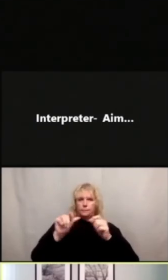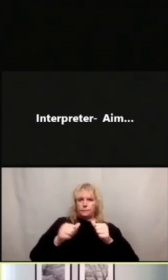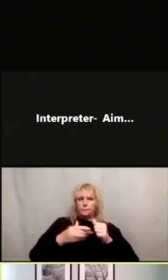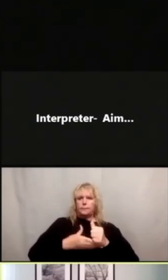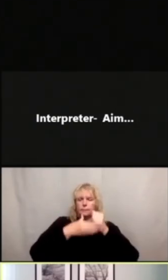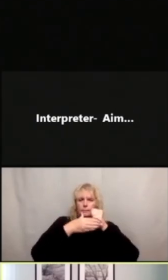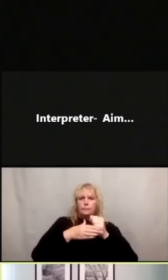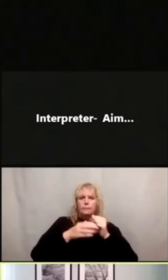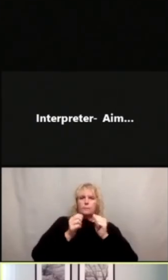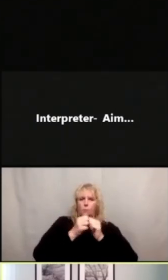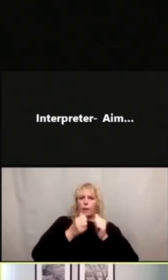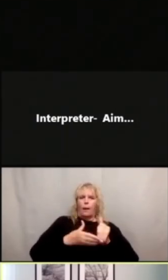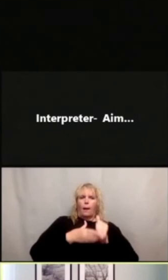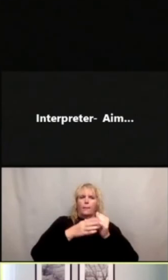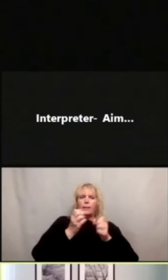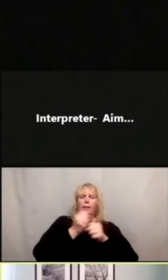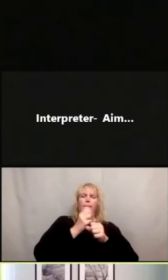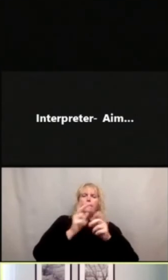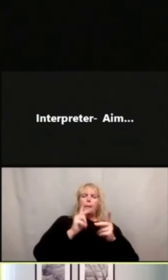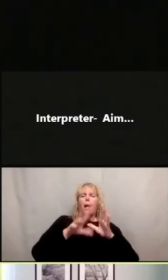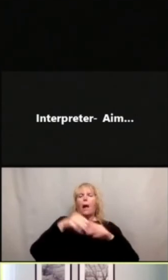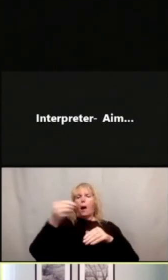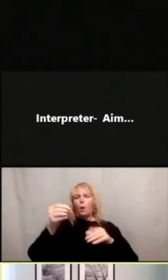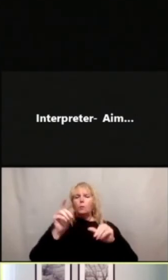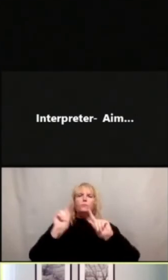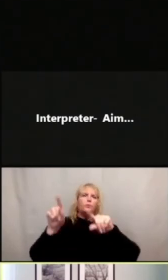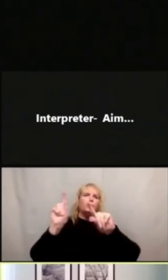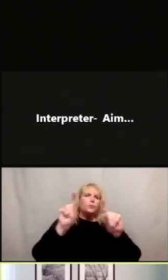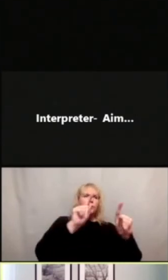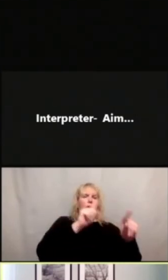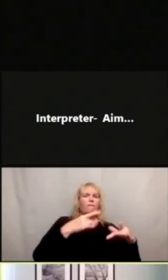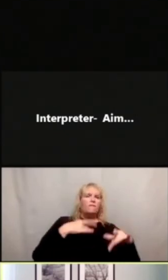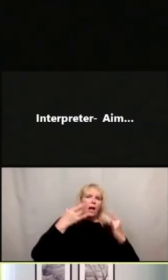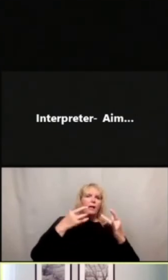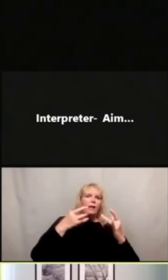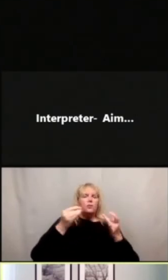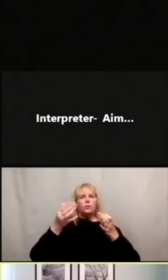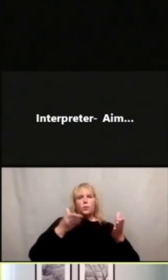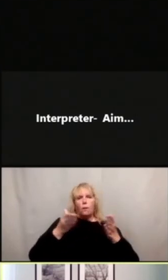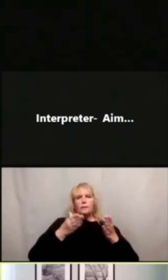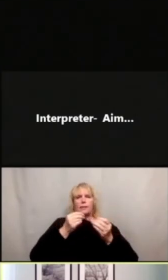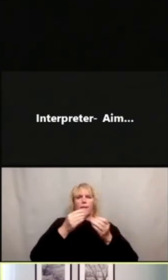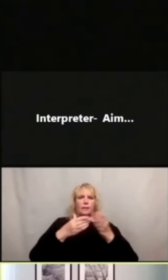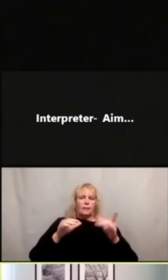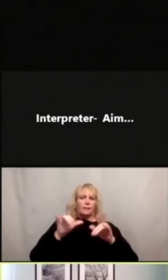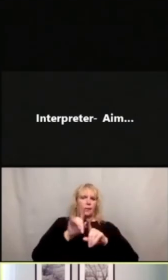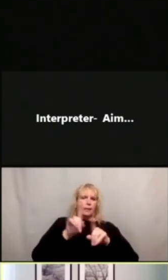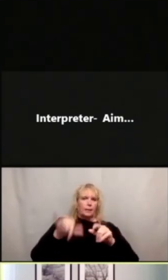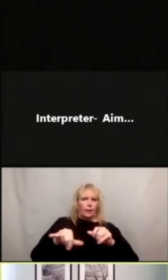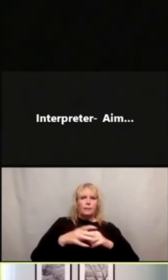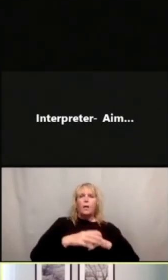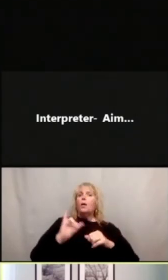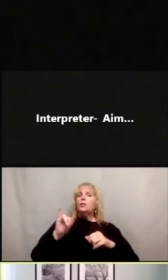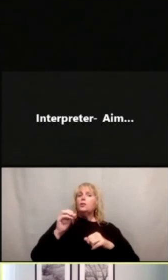of helping get people out to events, helping people access services and things like that. Job shadowing opportunities for adult